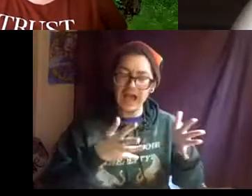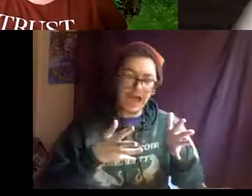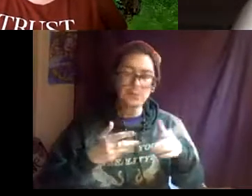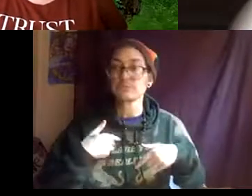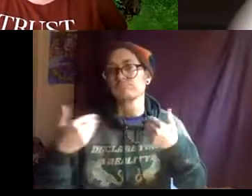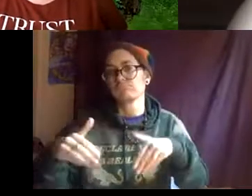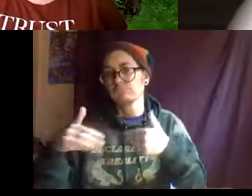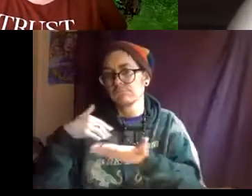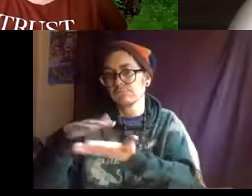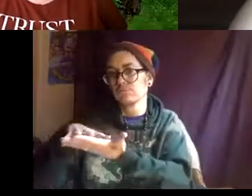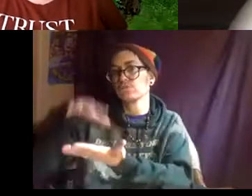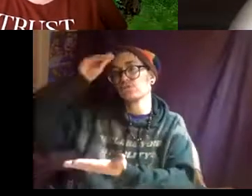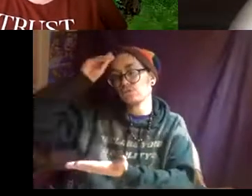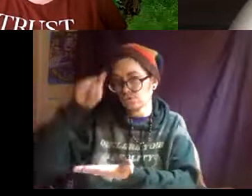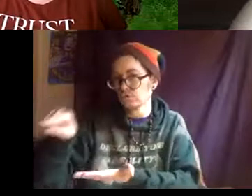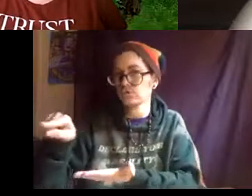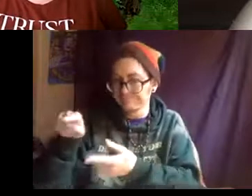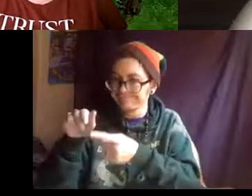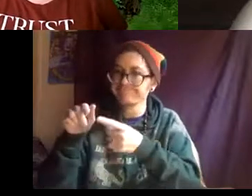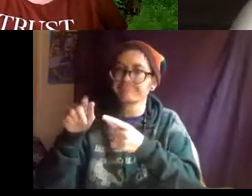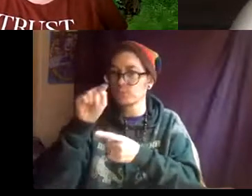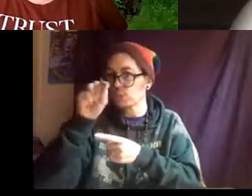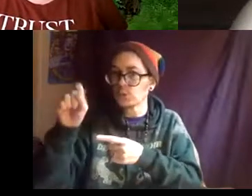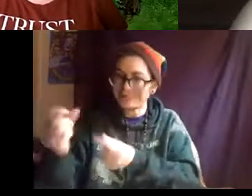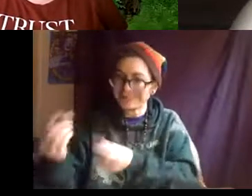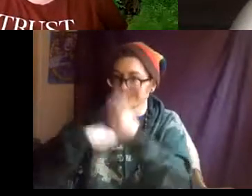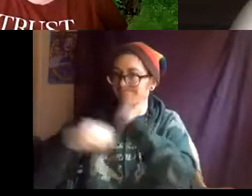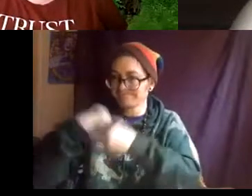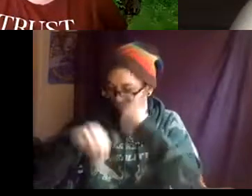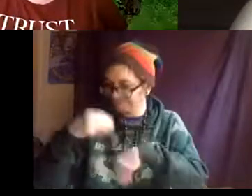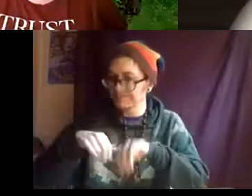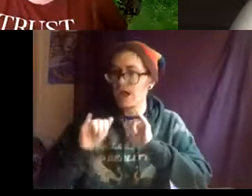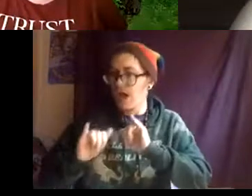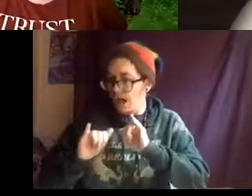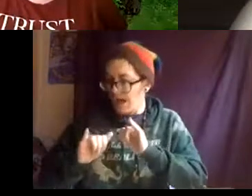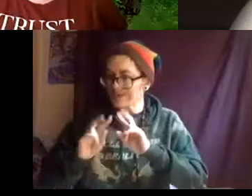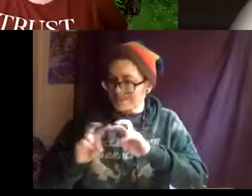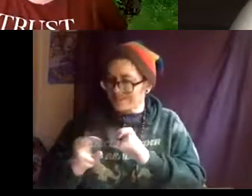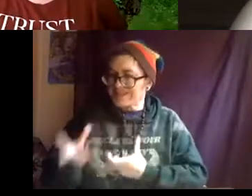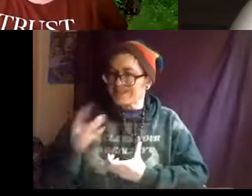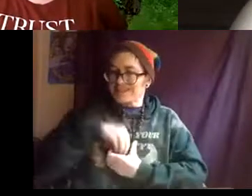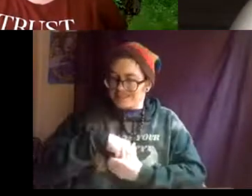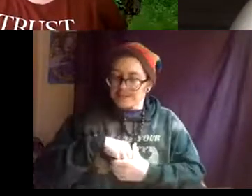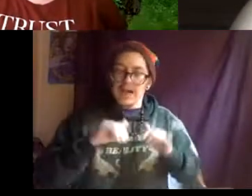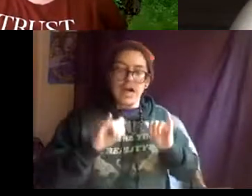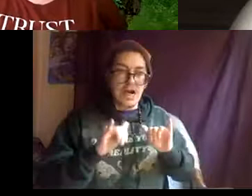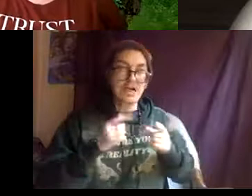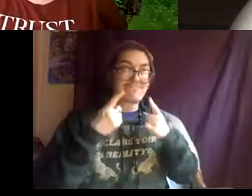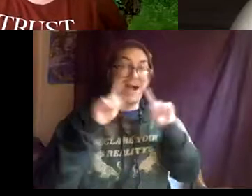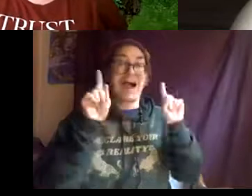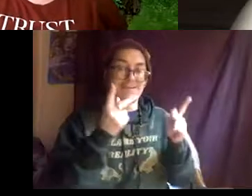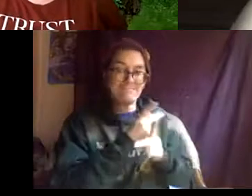how to get out of them, how to disentangle from them. And the more tools you have, the